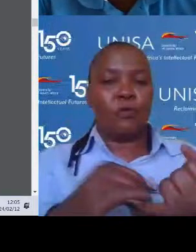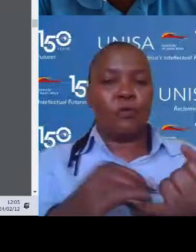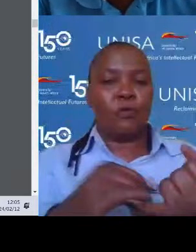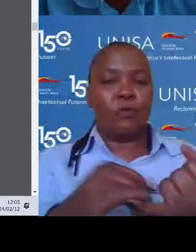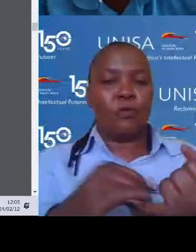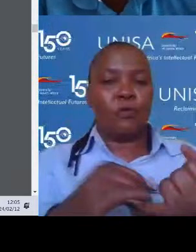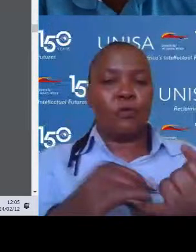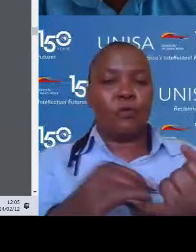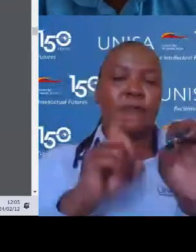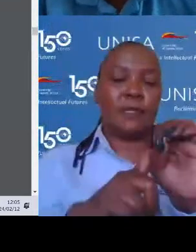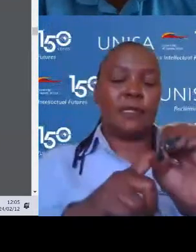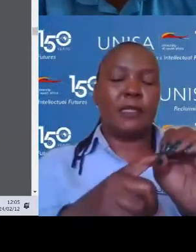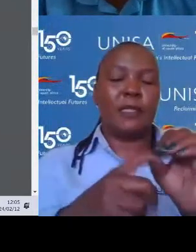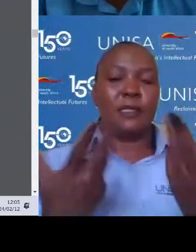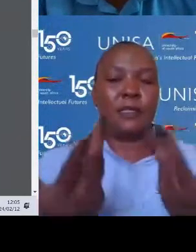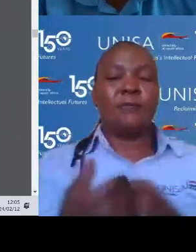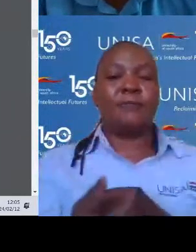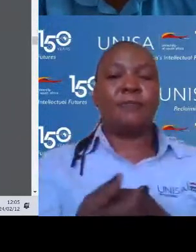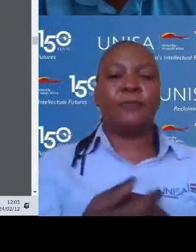qualification.